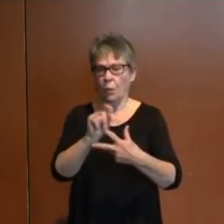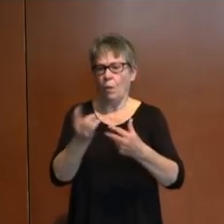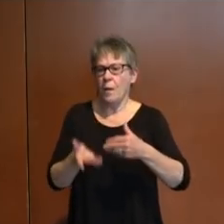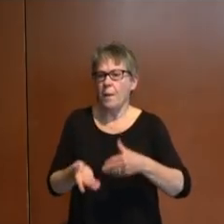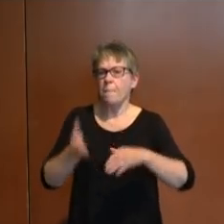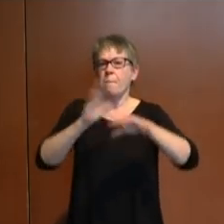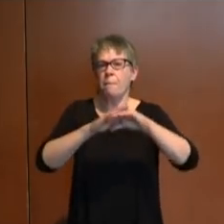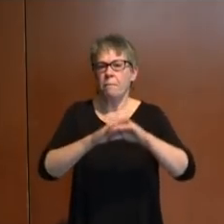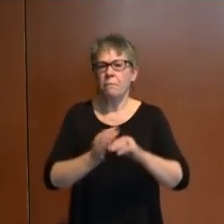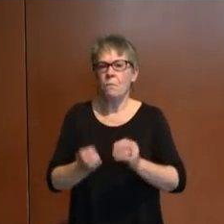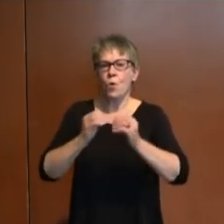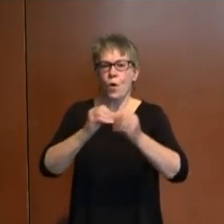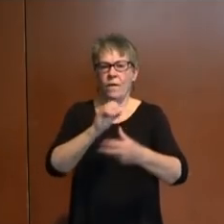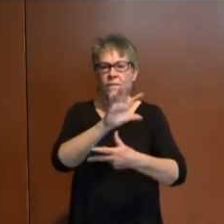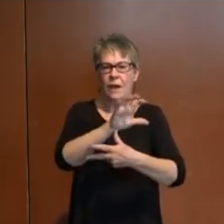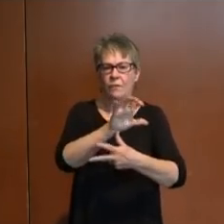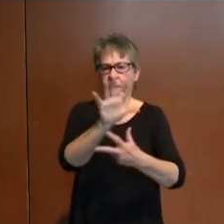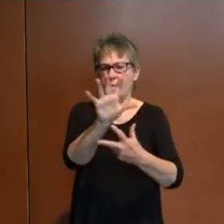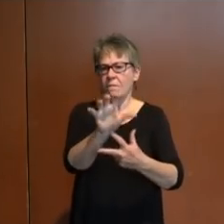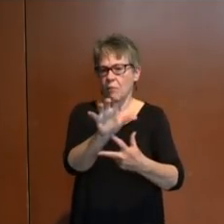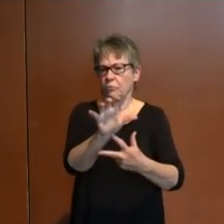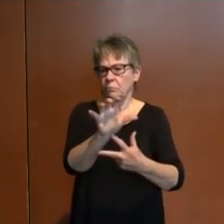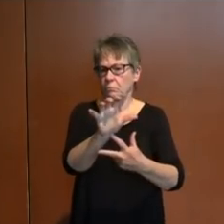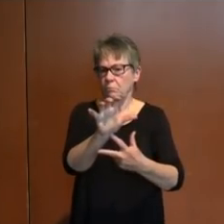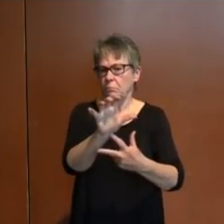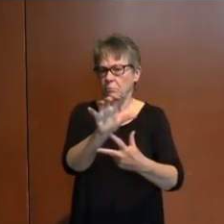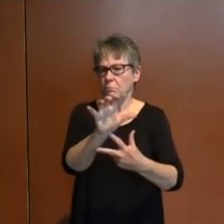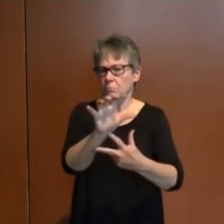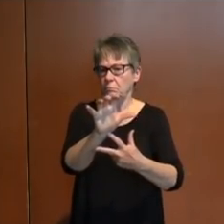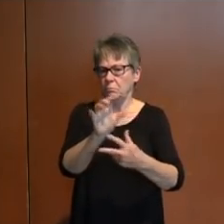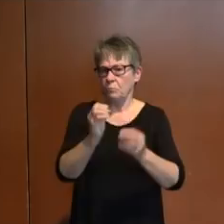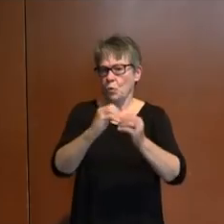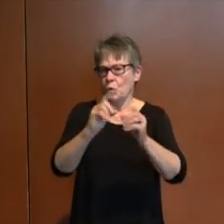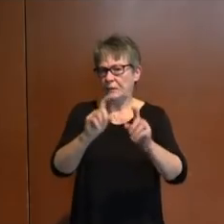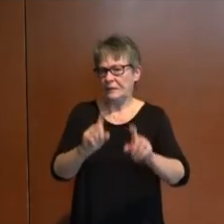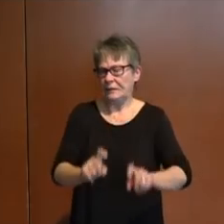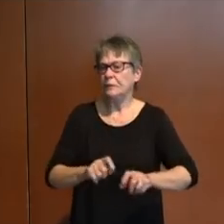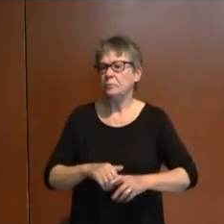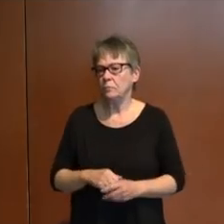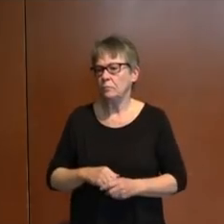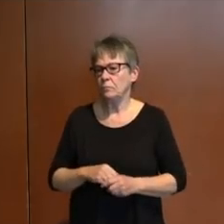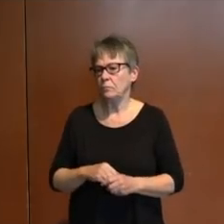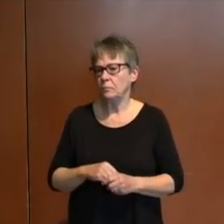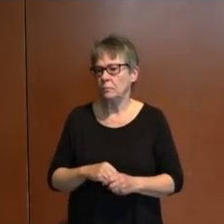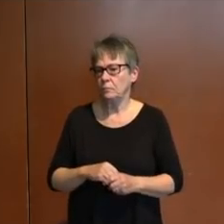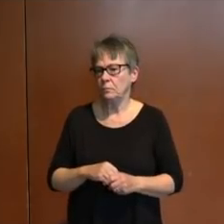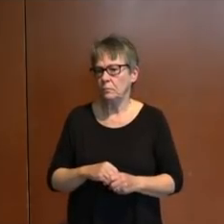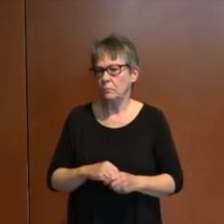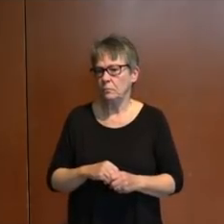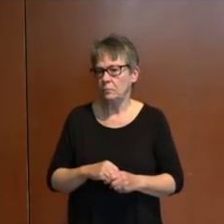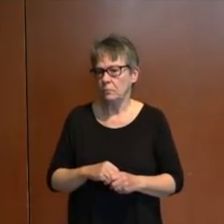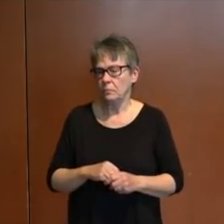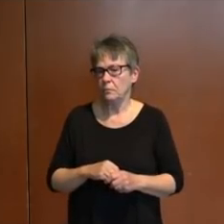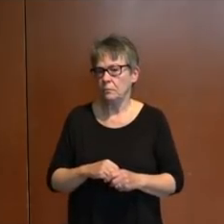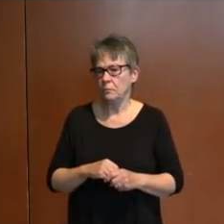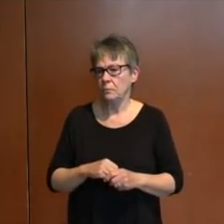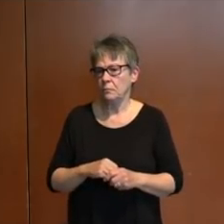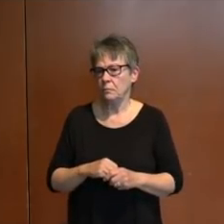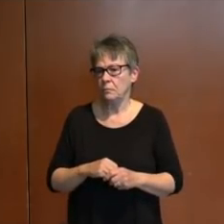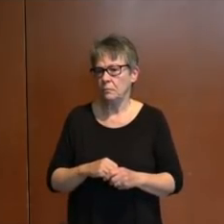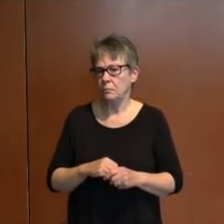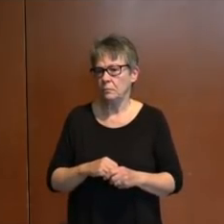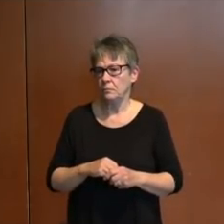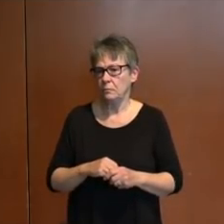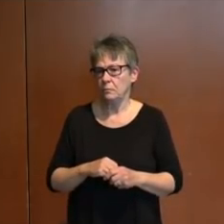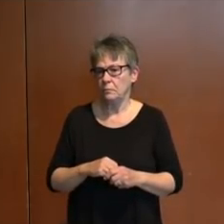men working at these sites. And then starting not this Saturday, but the Saturday after, April 4th, and every